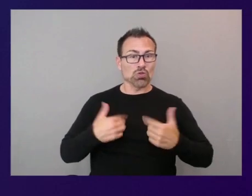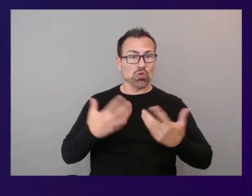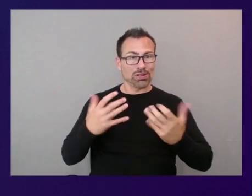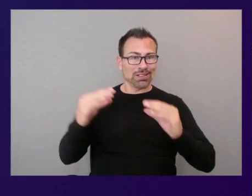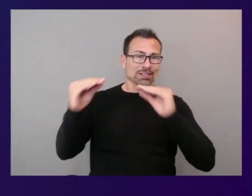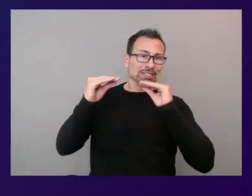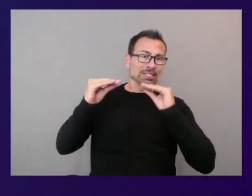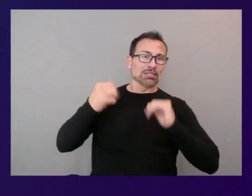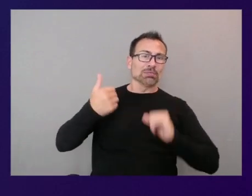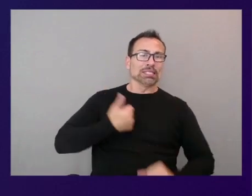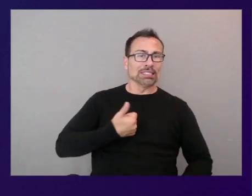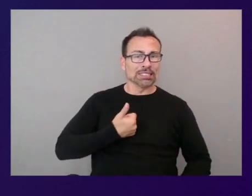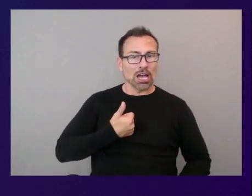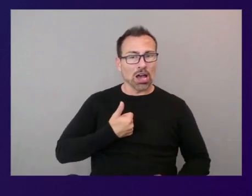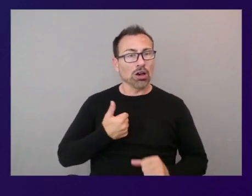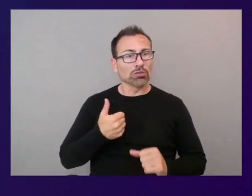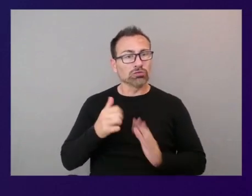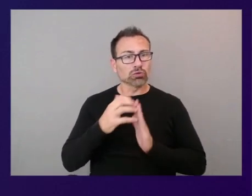up going to code school.